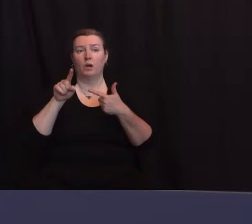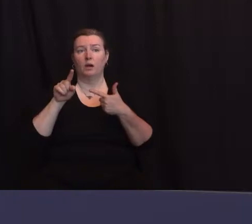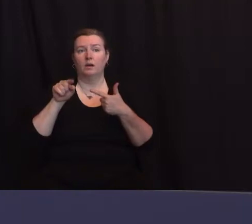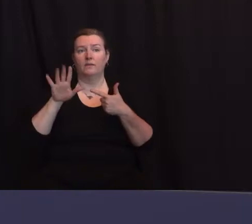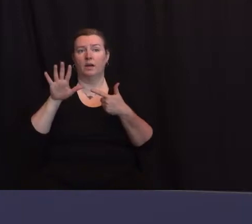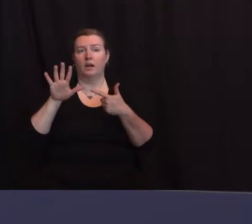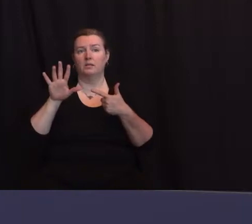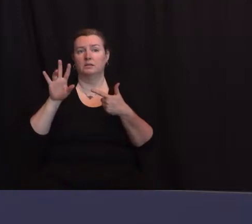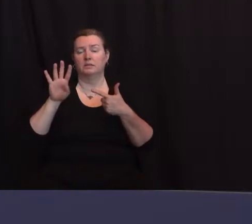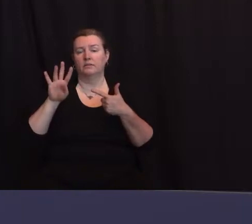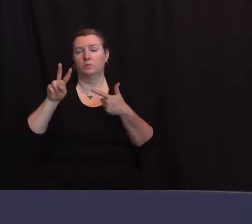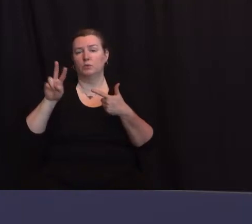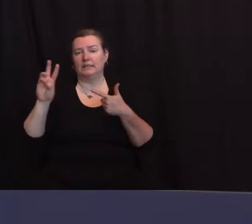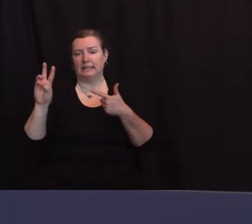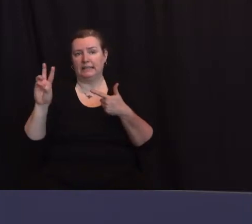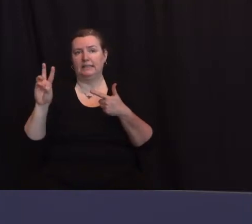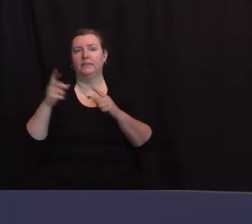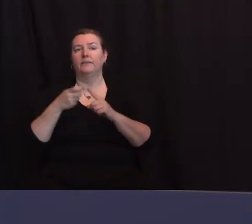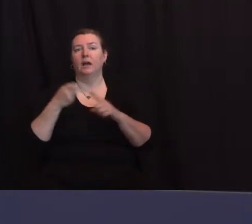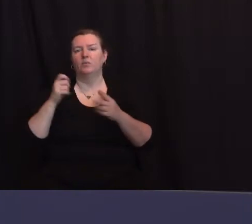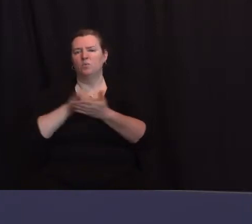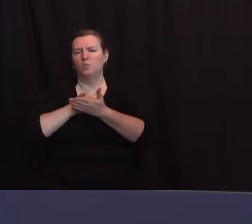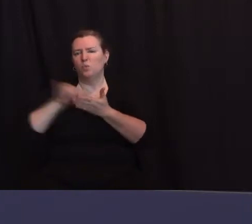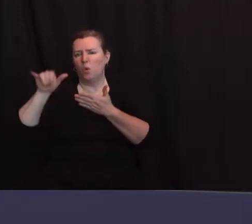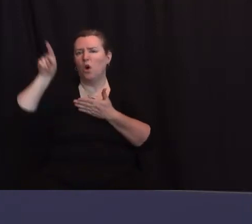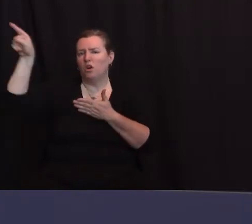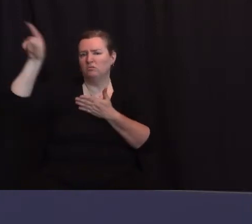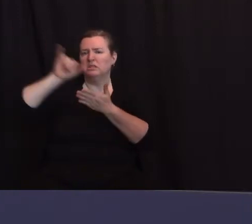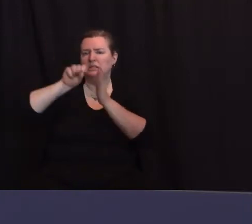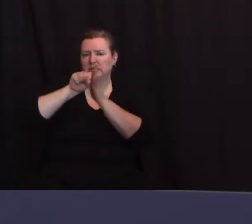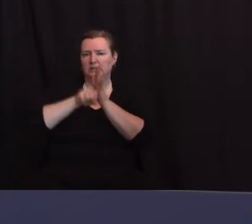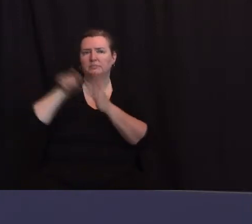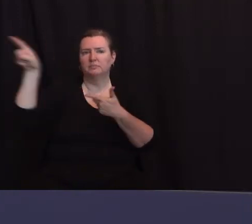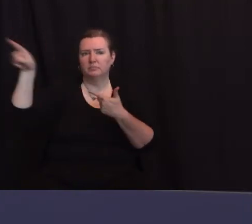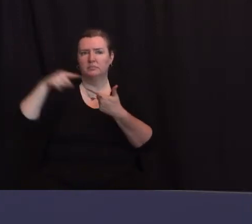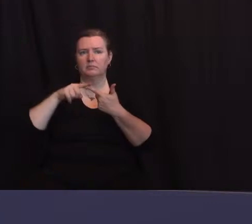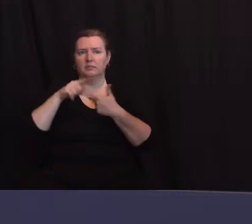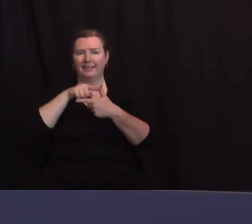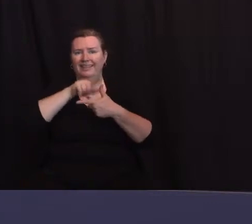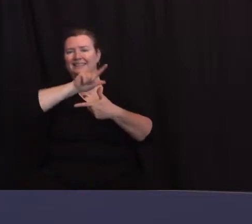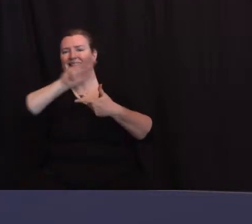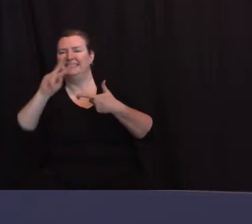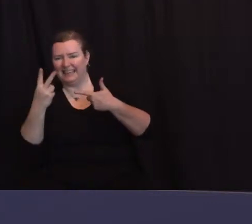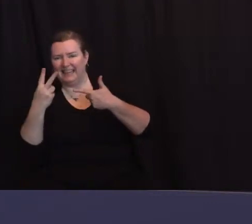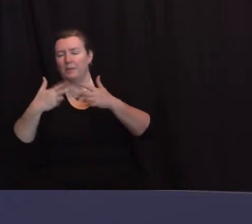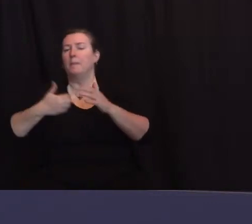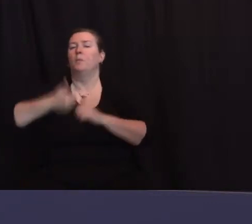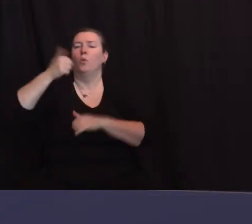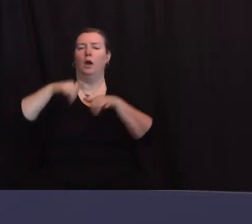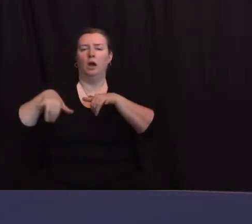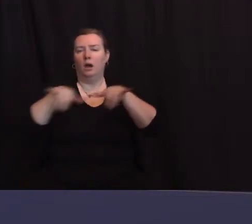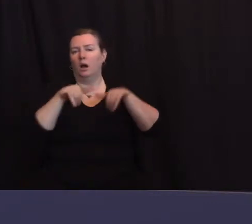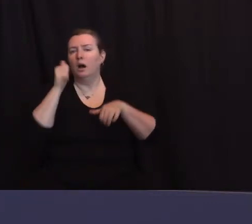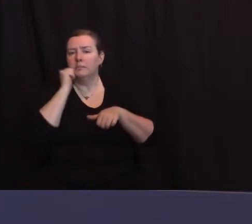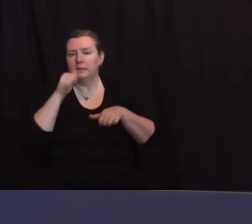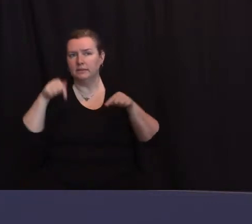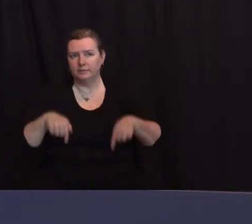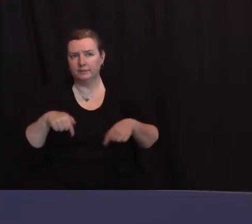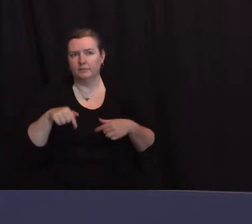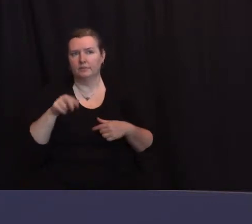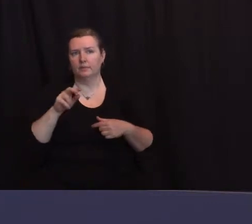B.1.526, which originated in New York State, is the next common variant. That is a variant of interest.